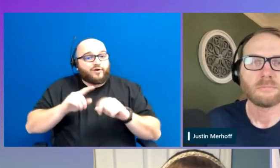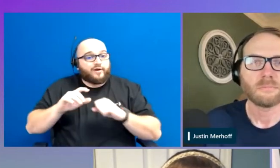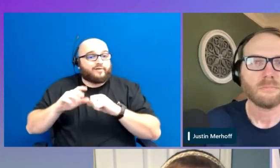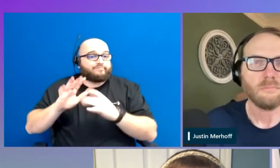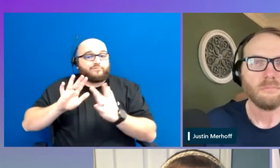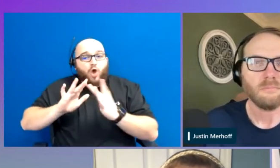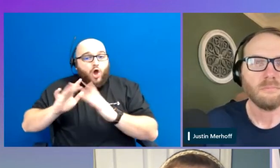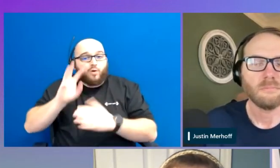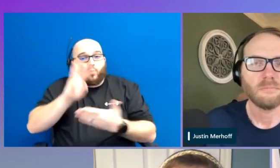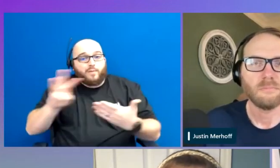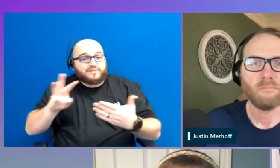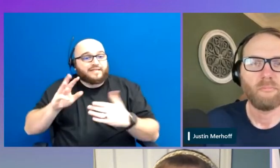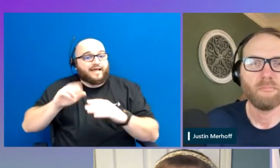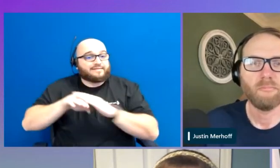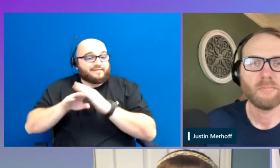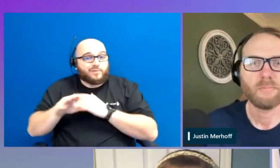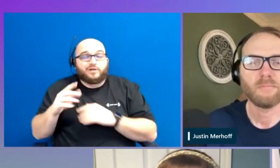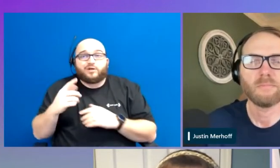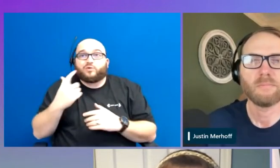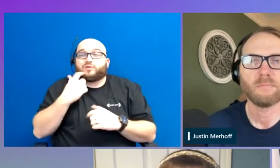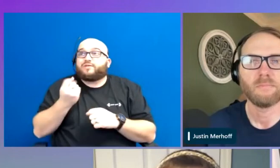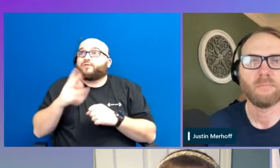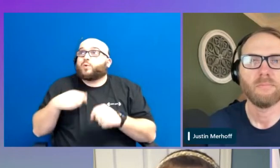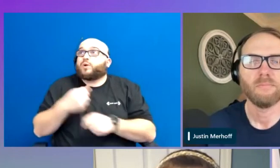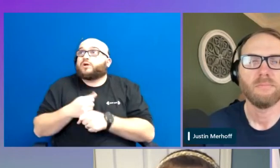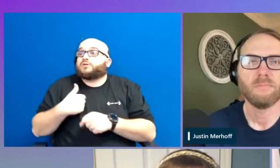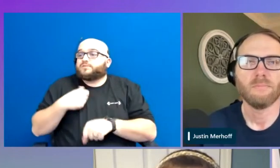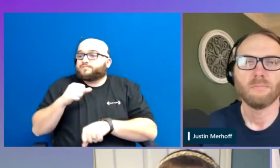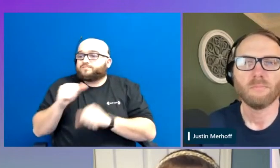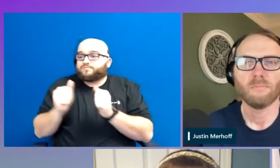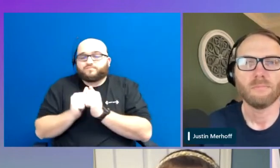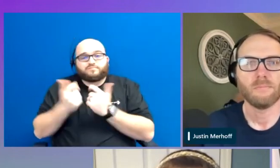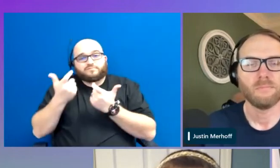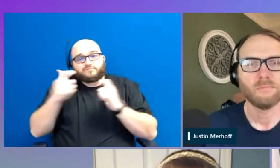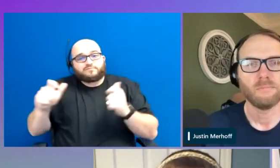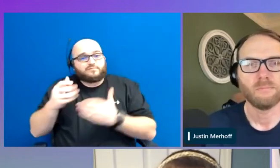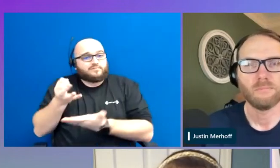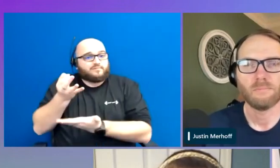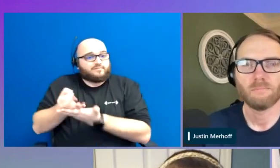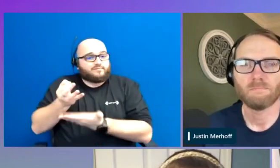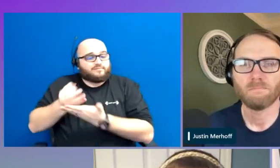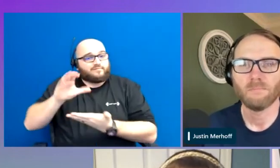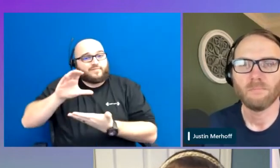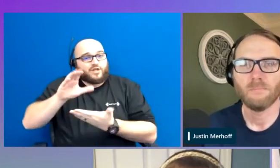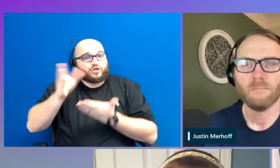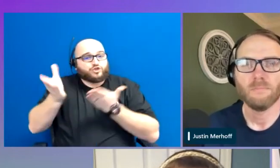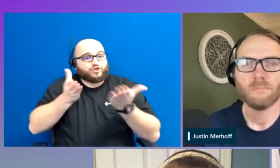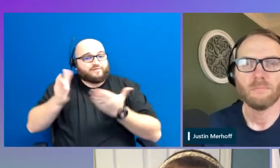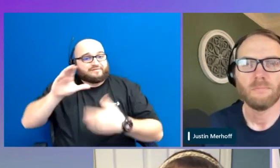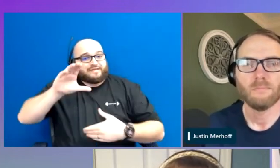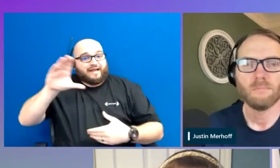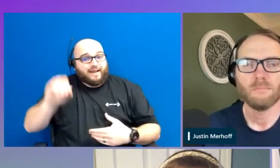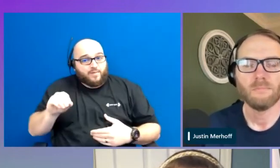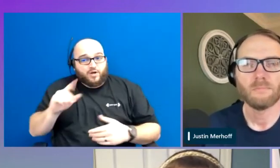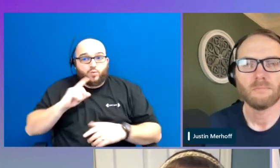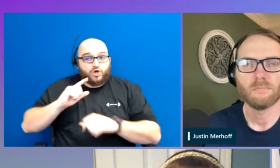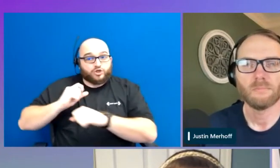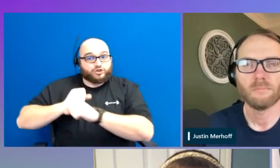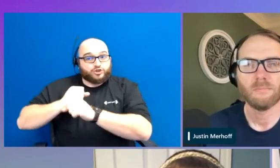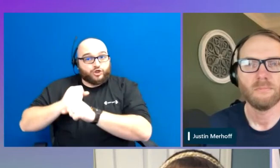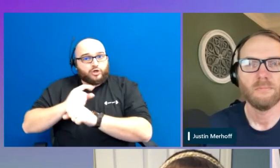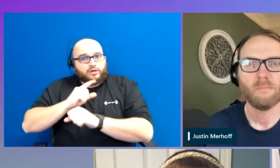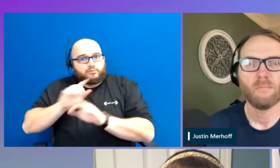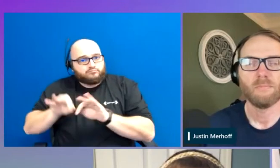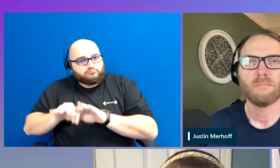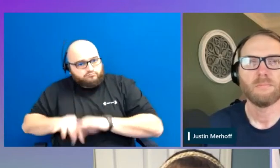DQ for the last couple of years, I was with a large financial services company where security was really important.